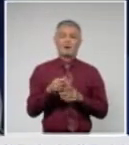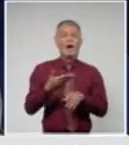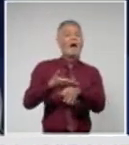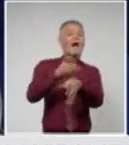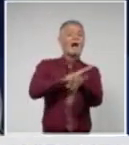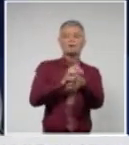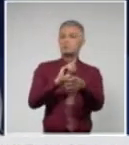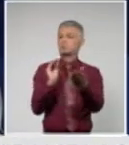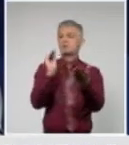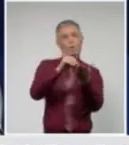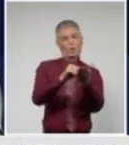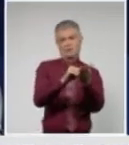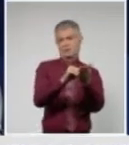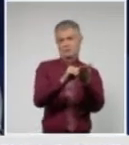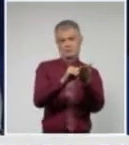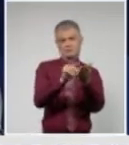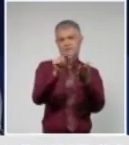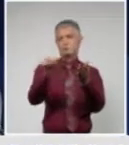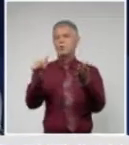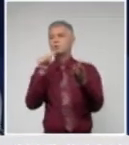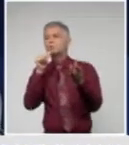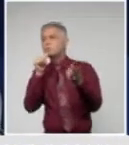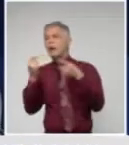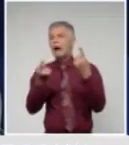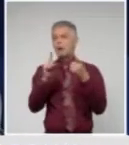406 in the Molecular Immunology Center,